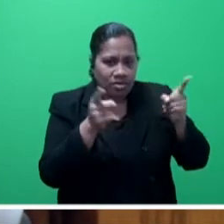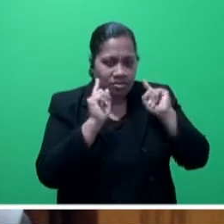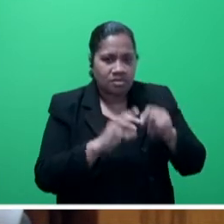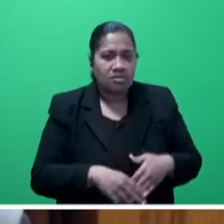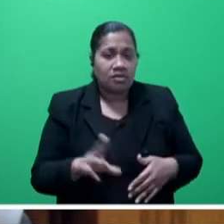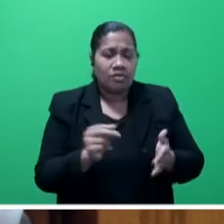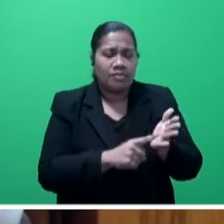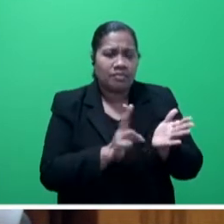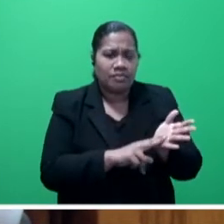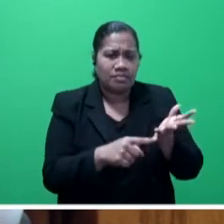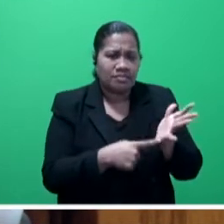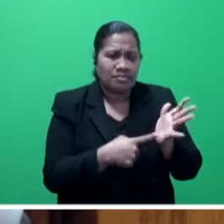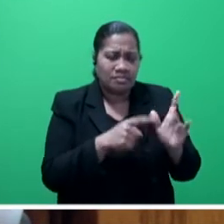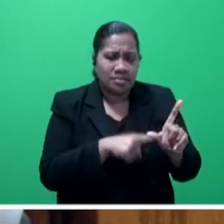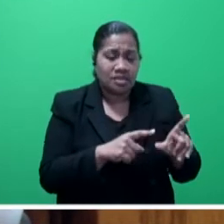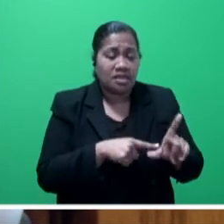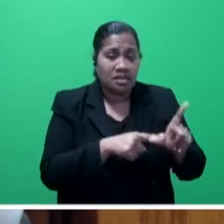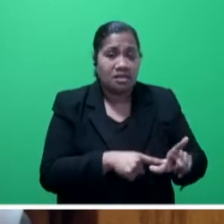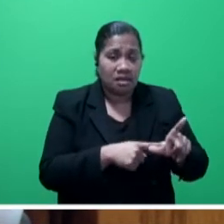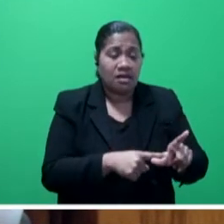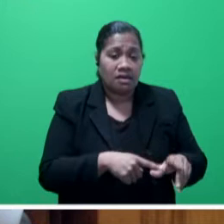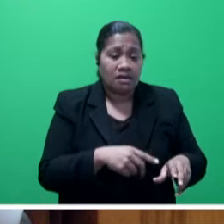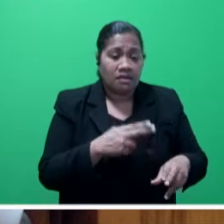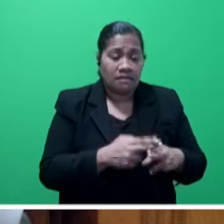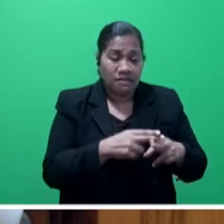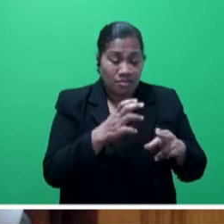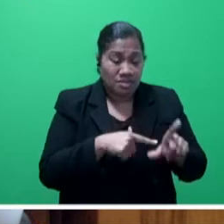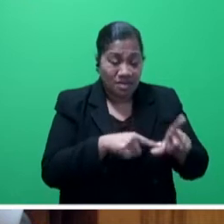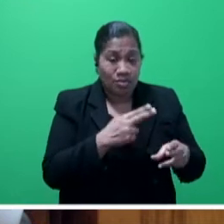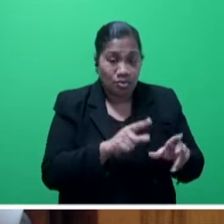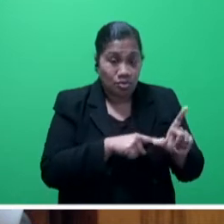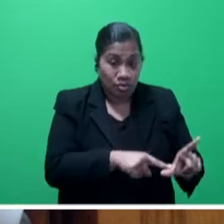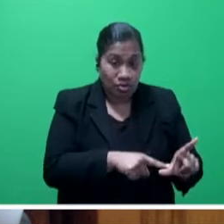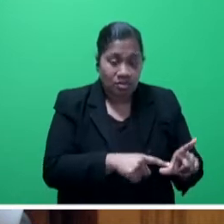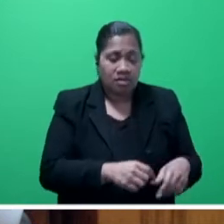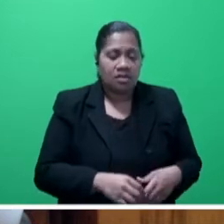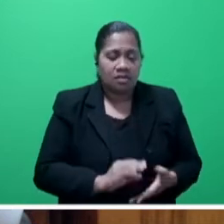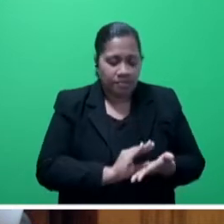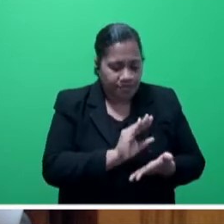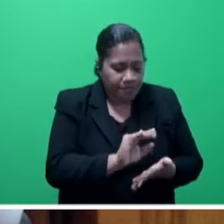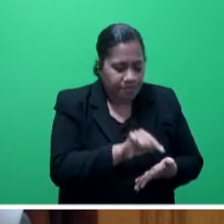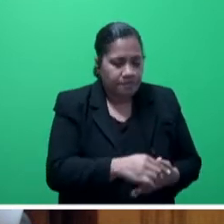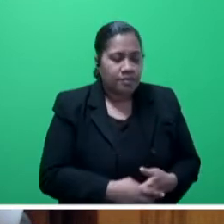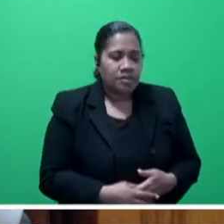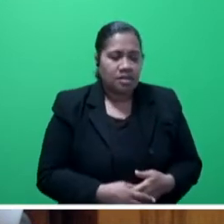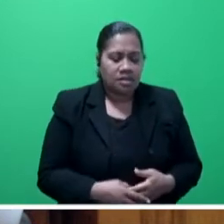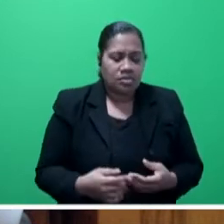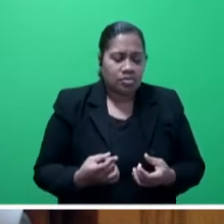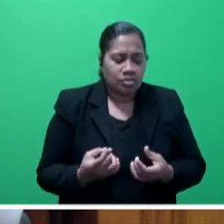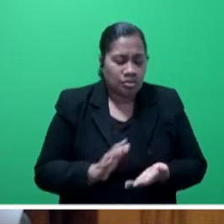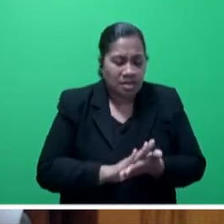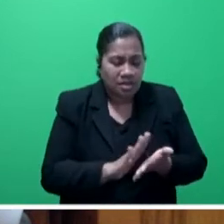young farmers, young youths who are getting into commercial farming, Mr. Speaker said, to clear and prepare 5 acres of the land